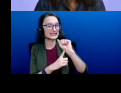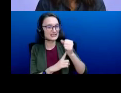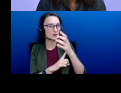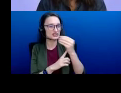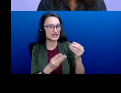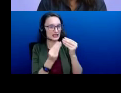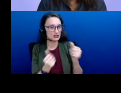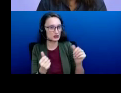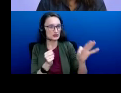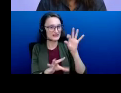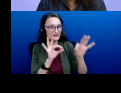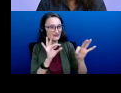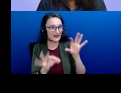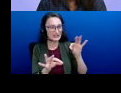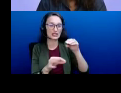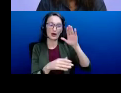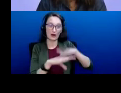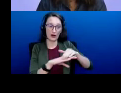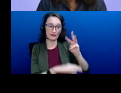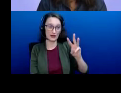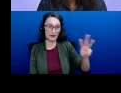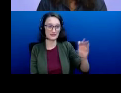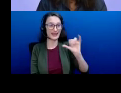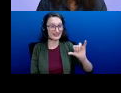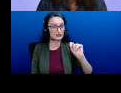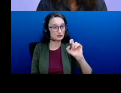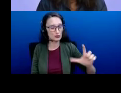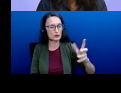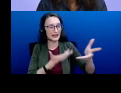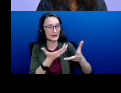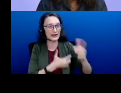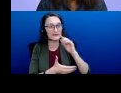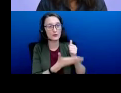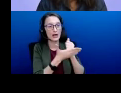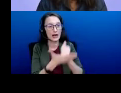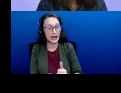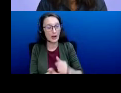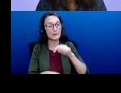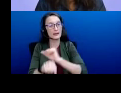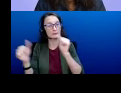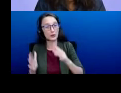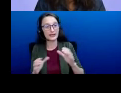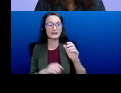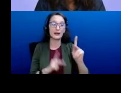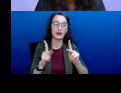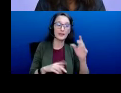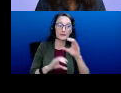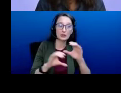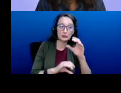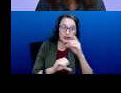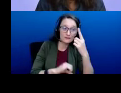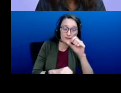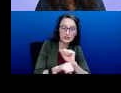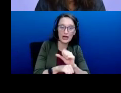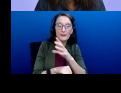an interactive tool that assists employees, job seekers, and employers to explore real-life examples of how workplace